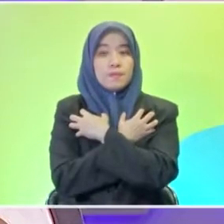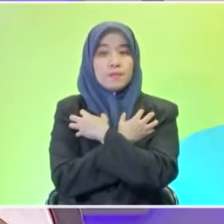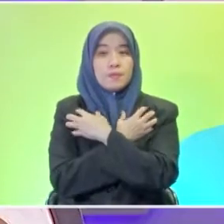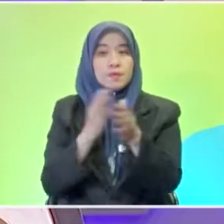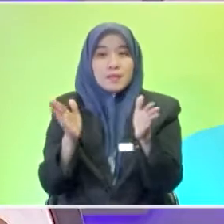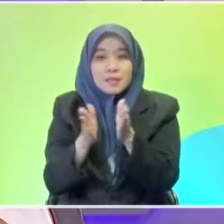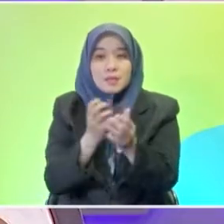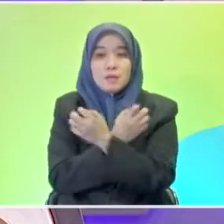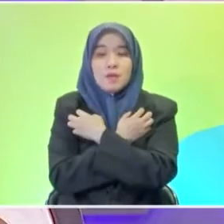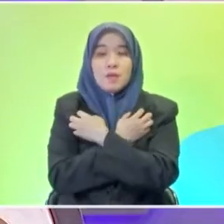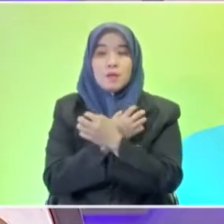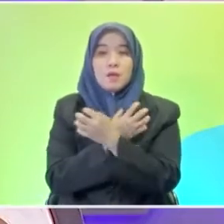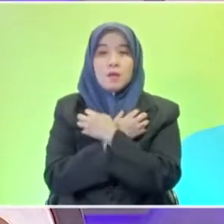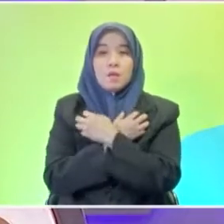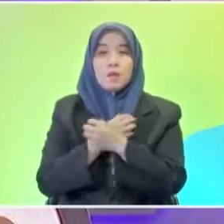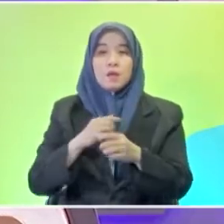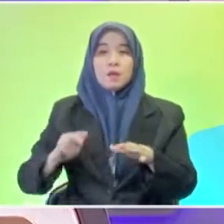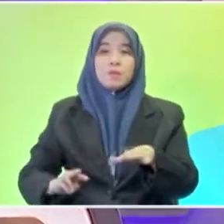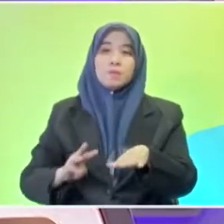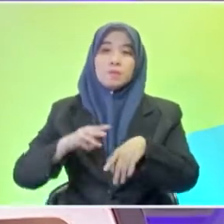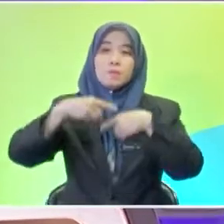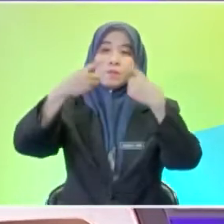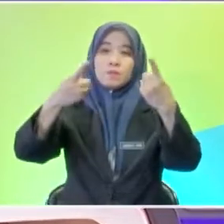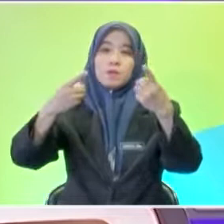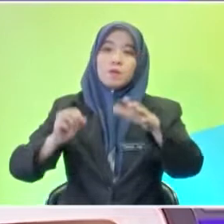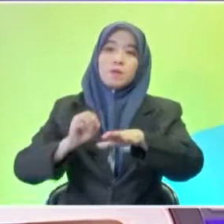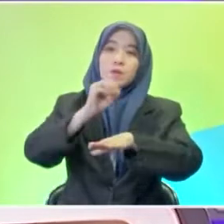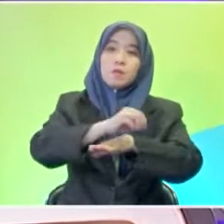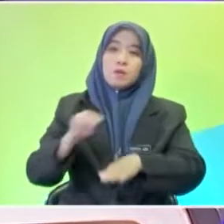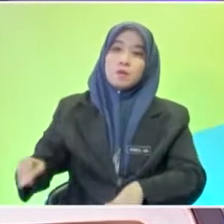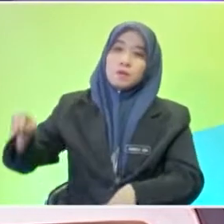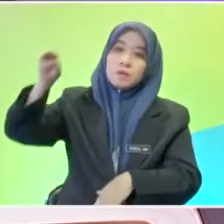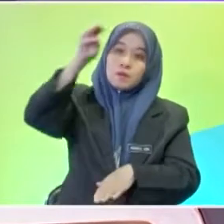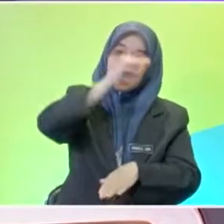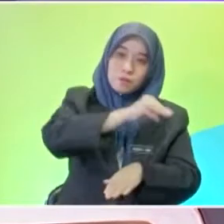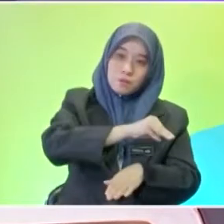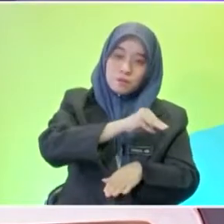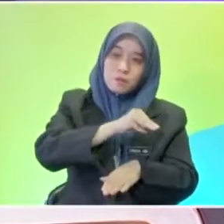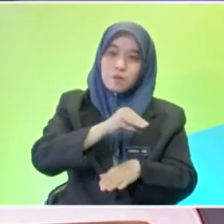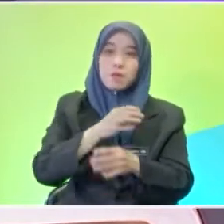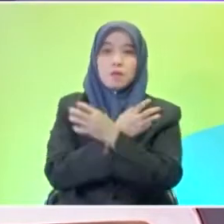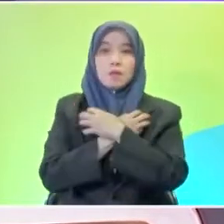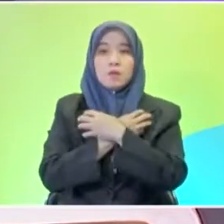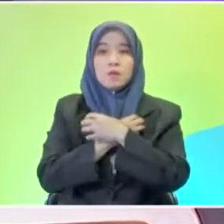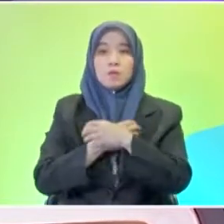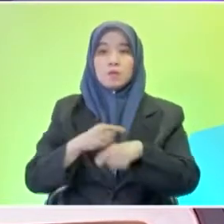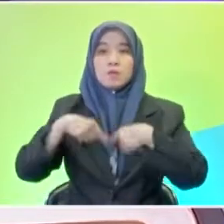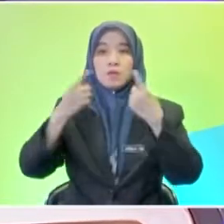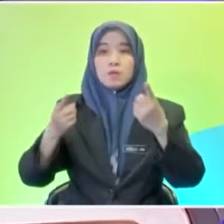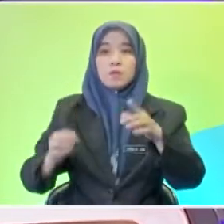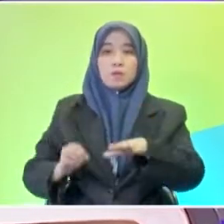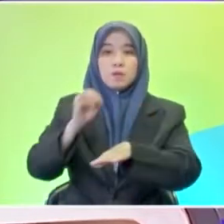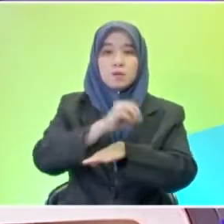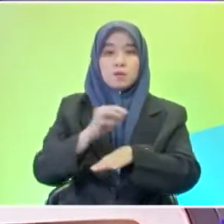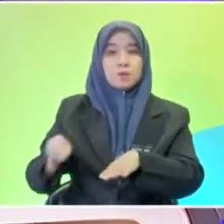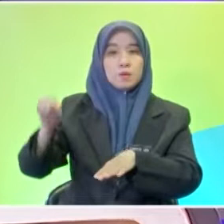bear went over the mountain. The bear went over the mountain. The bear went over the mountain to see